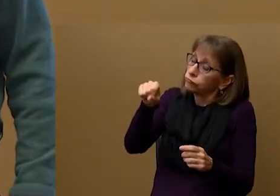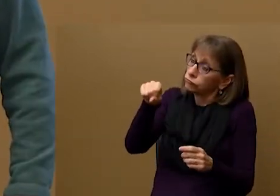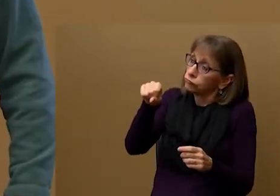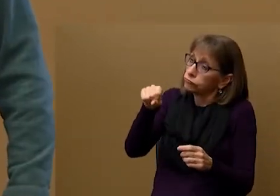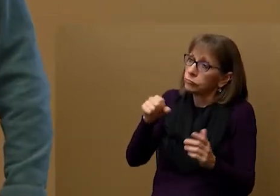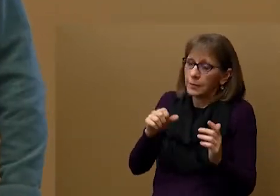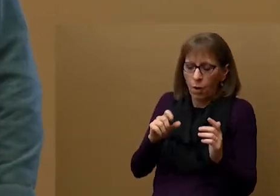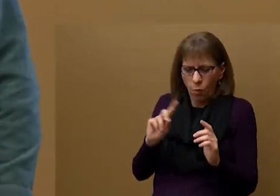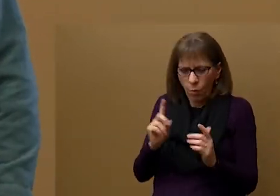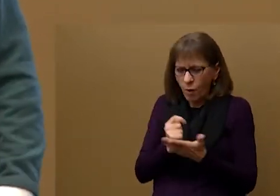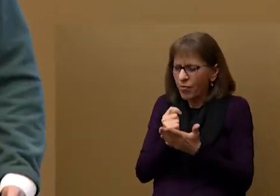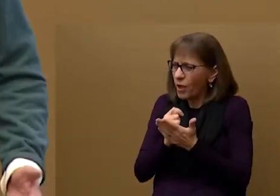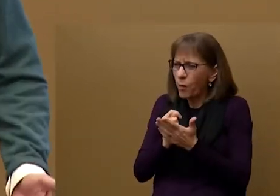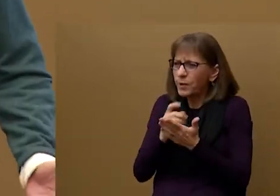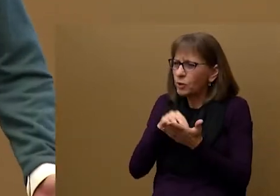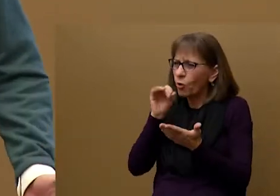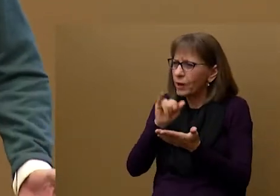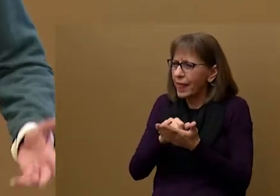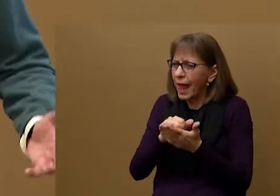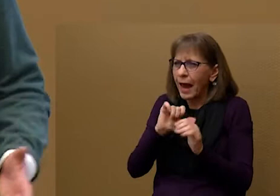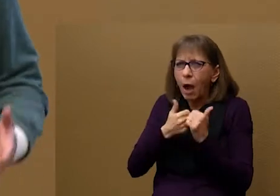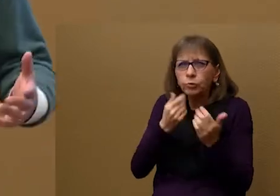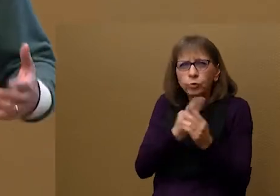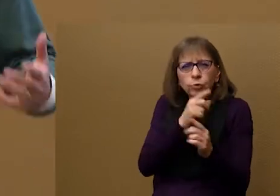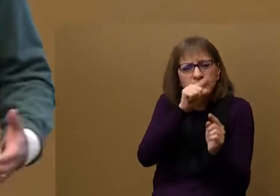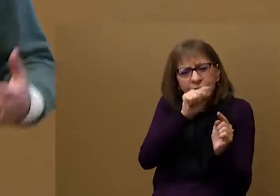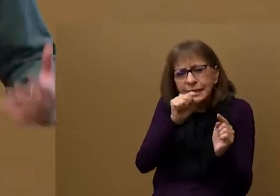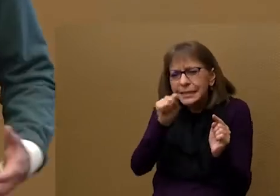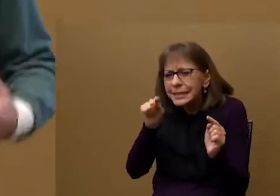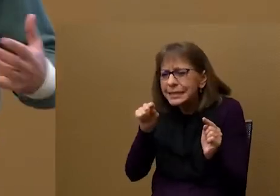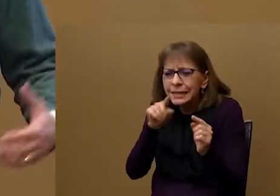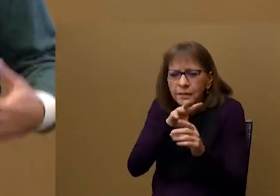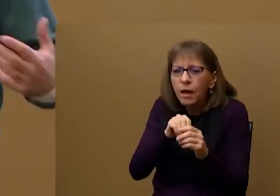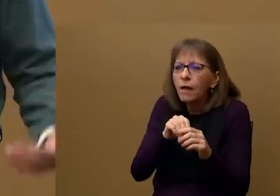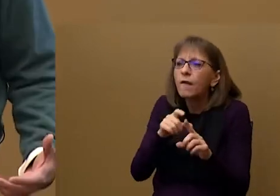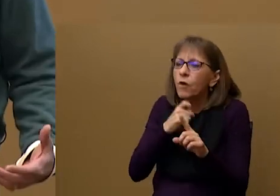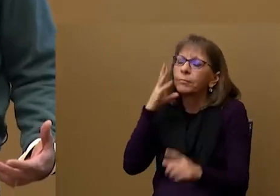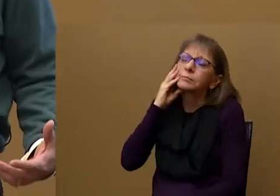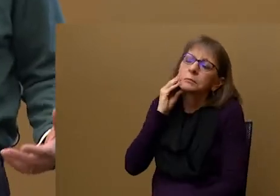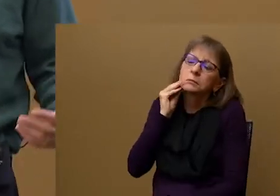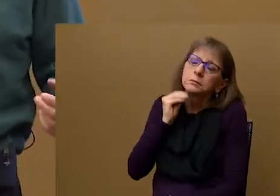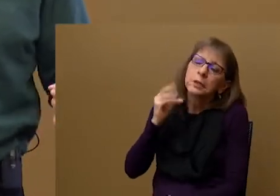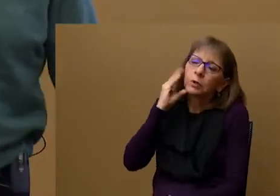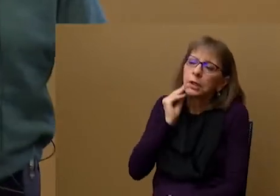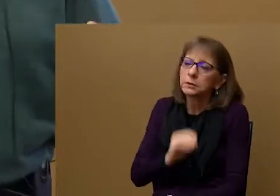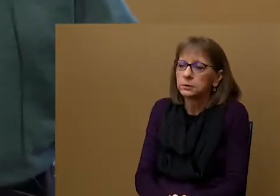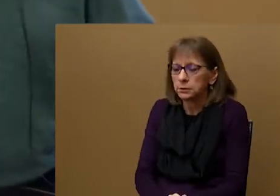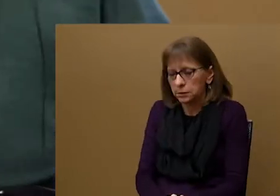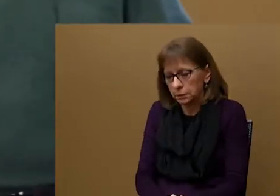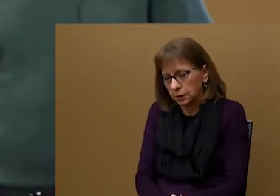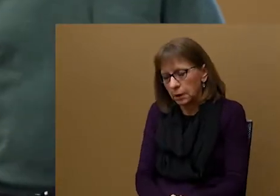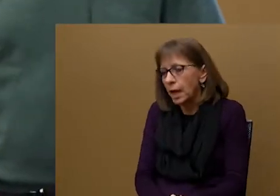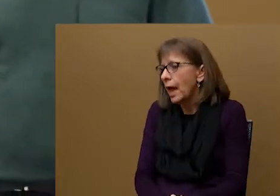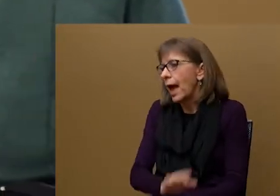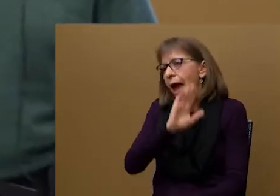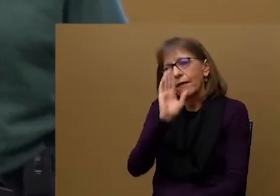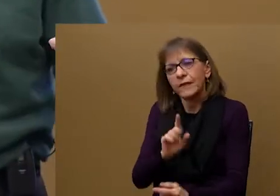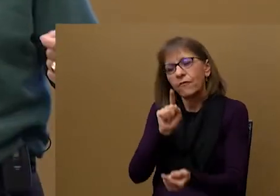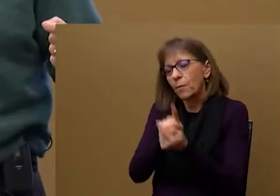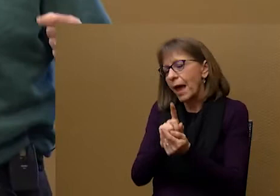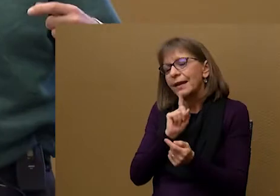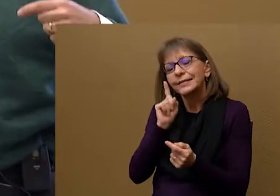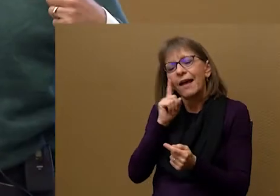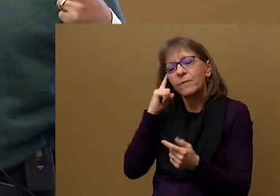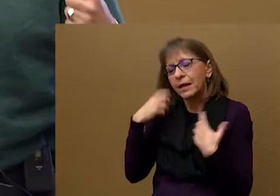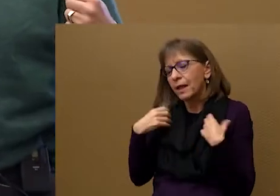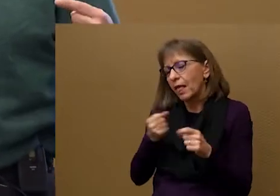therapists know this, because again, where would they learn it? You learn it from hard knocks experience. All of us who do this work, I think, I